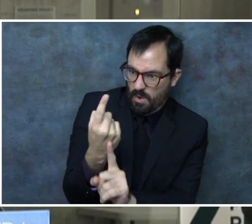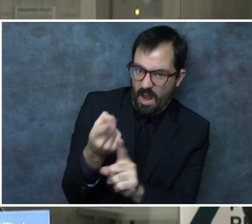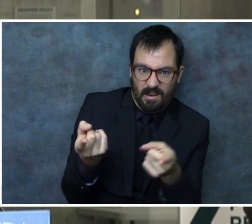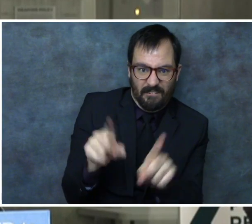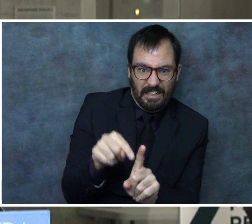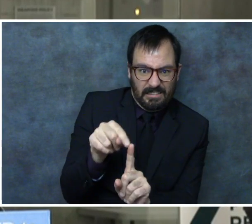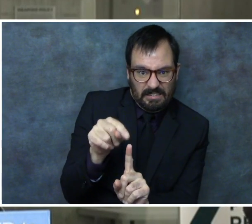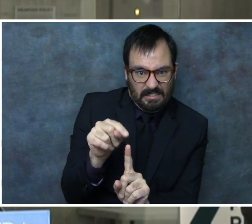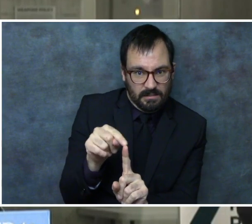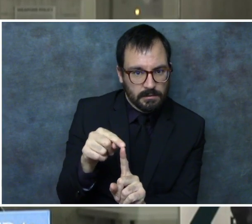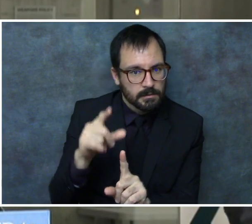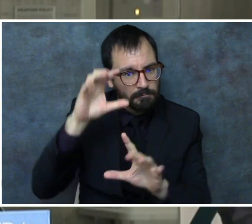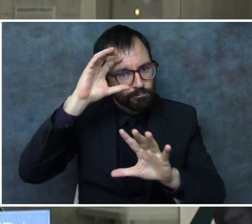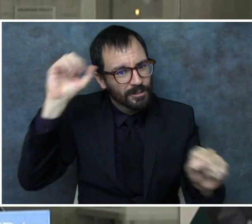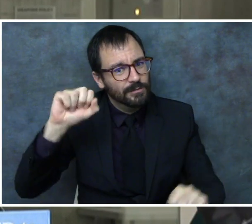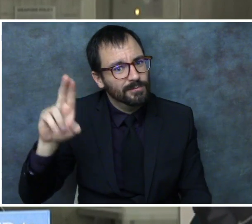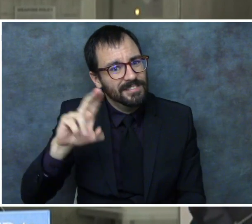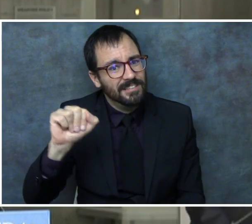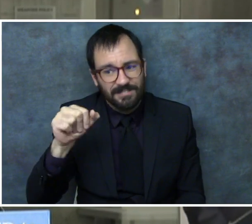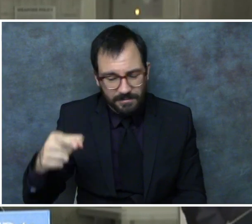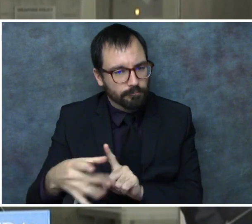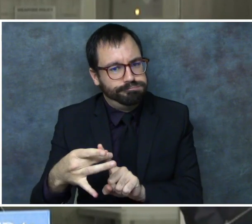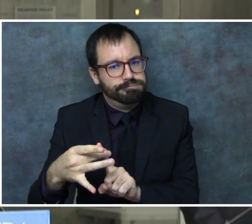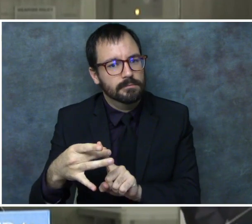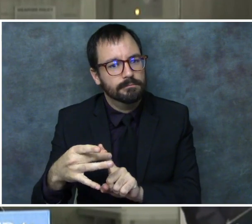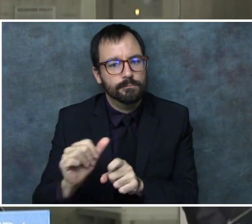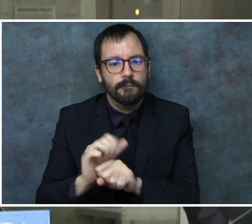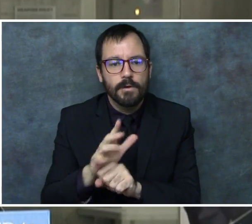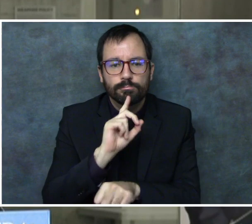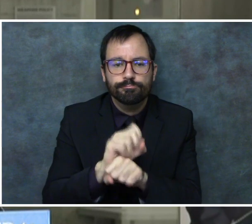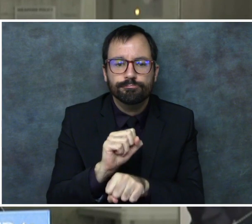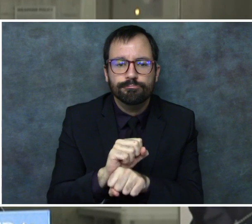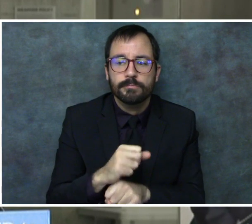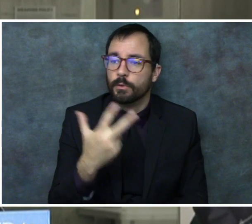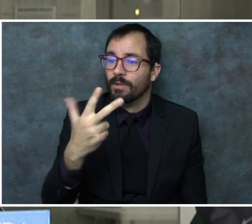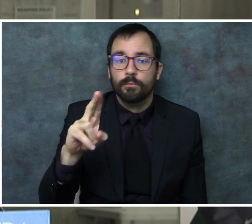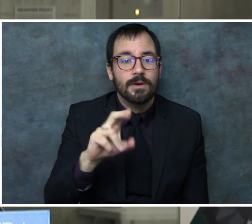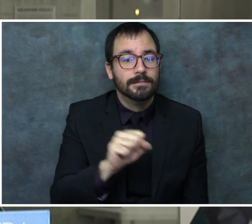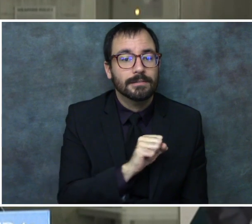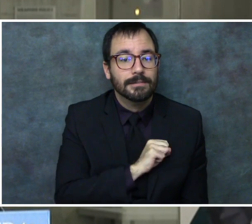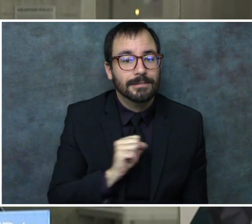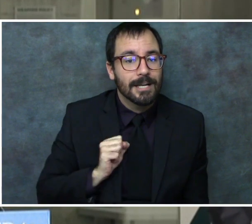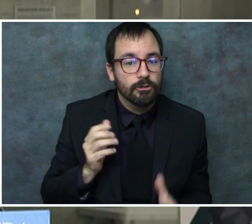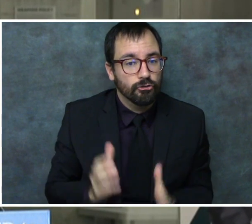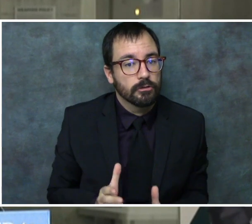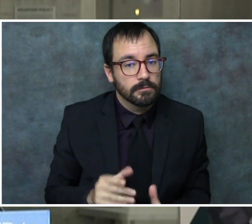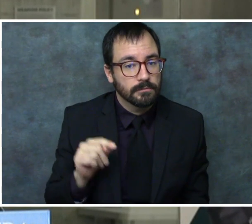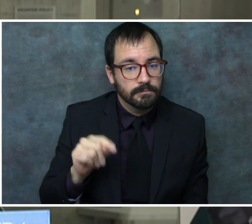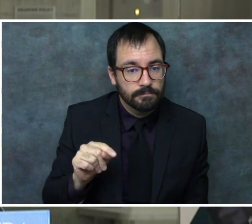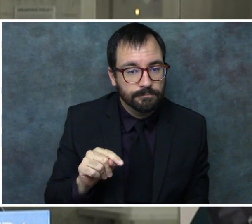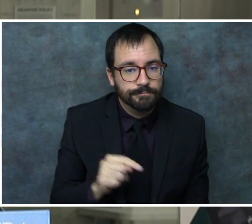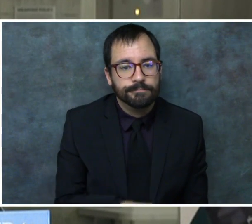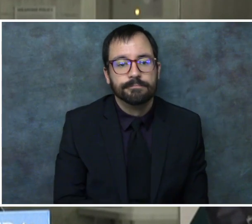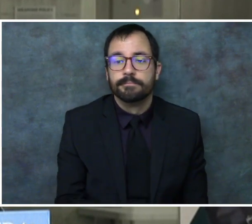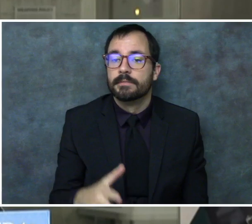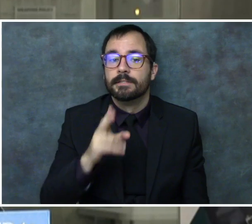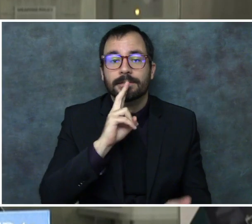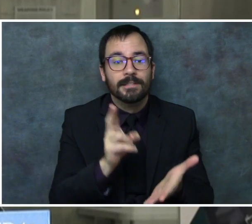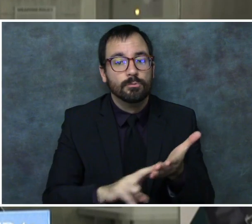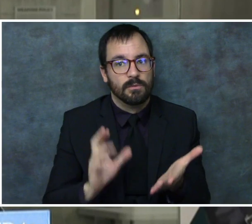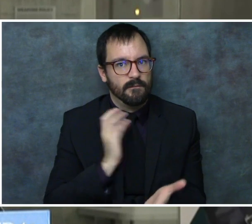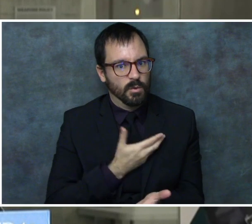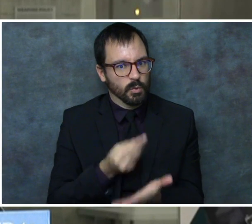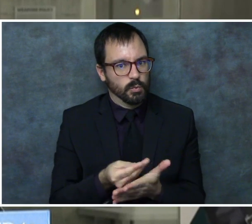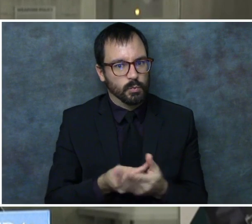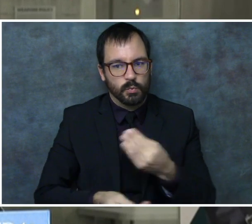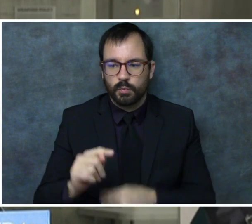States has come down with COVID-19, 3 United States senators, the Secretary of our